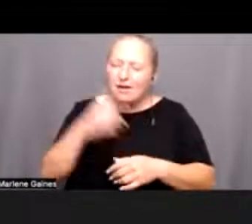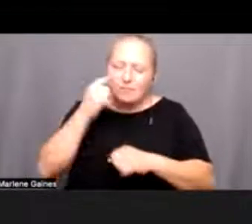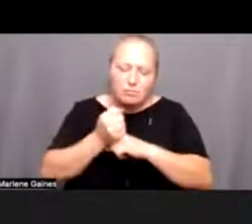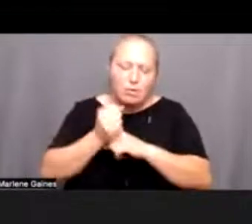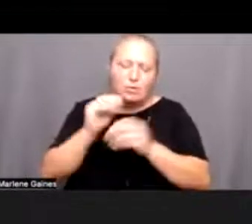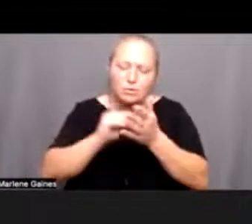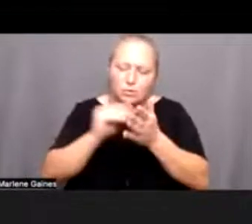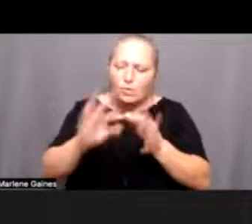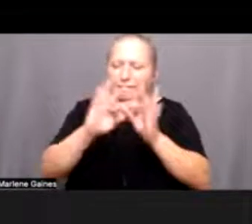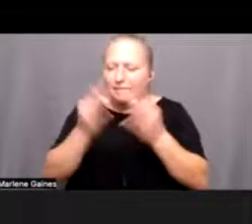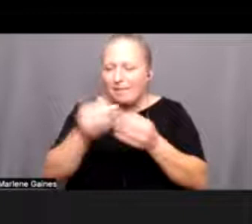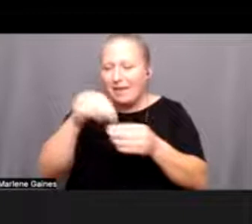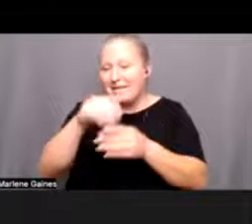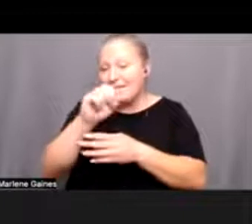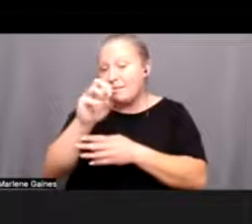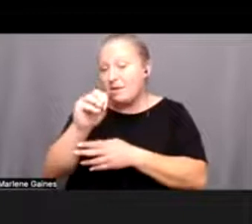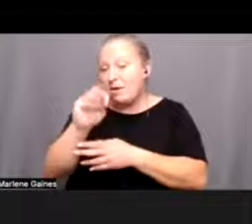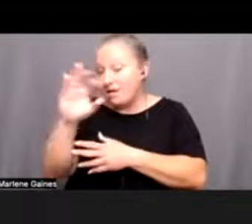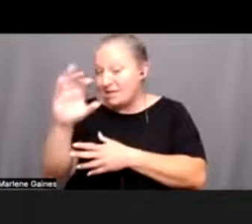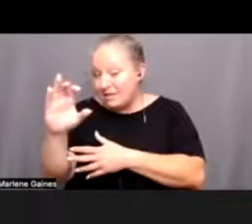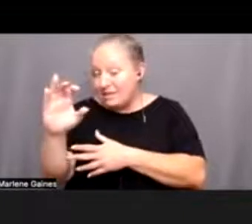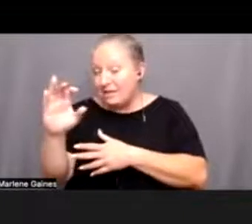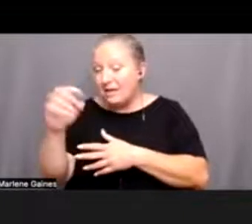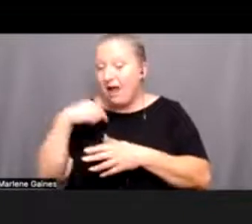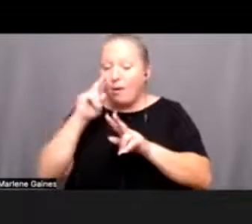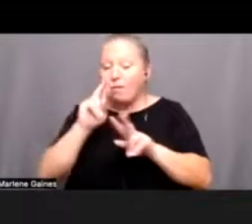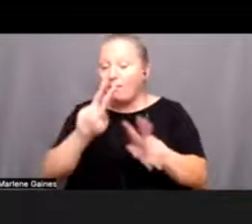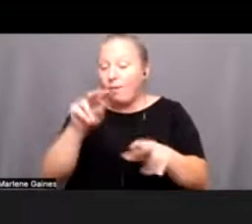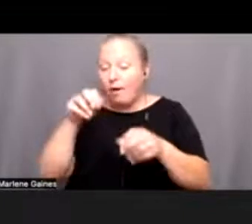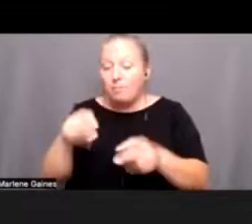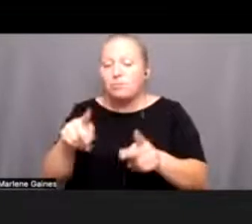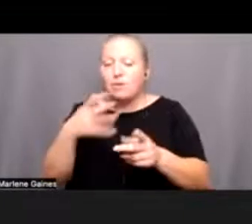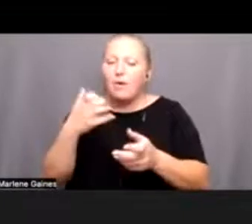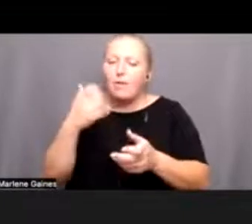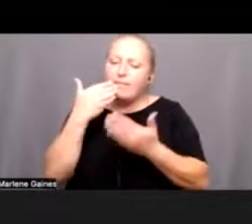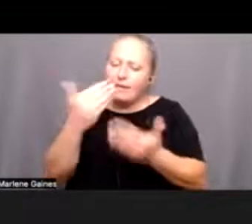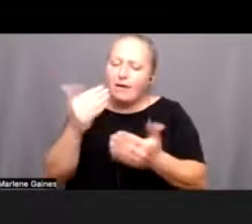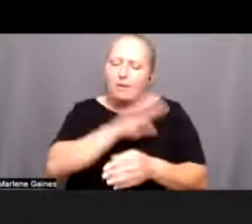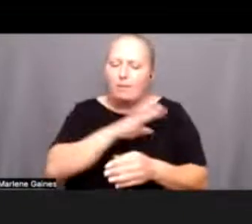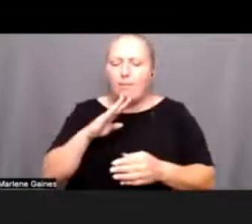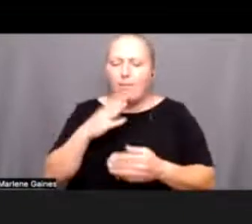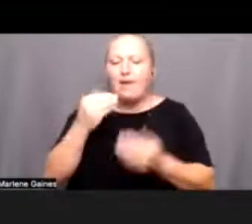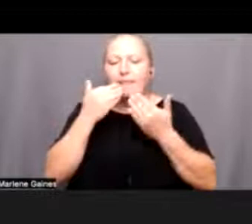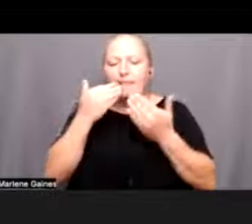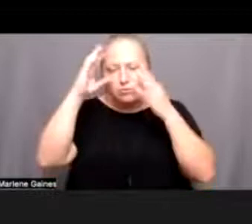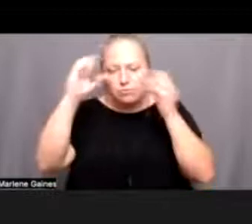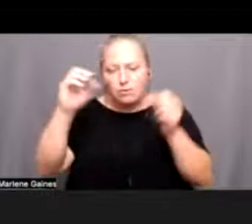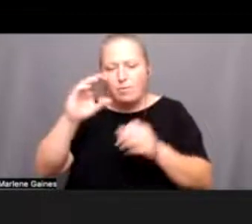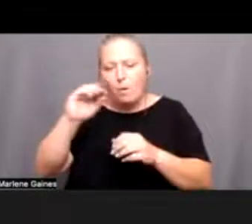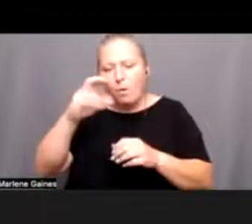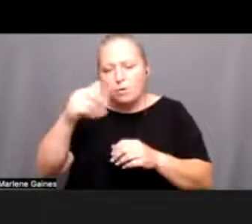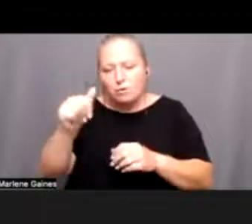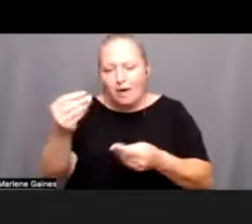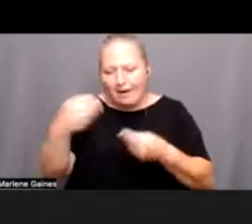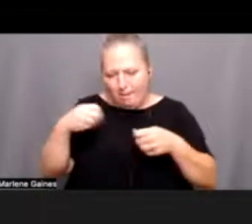students and our families in San Mateo, Foster City. I look forward to this opportunity. I'd like to thank the board. I'd like to thank Superintendent Ochoa for giving me